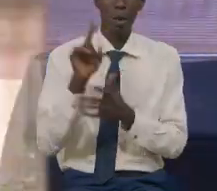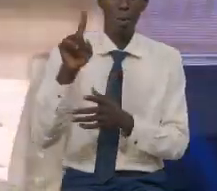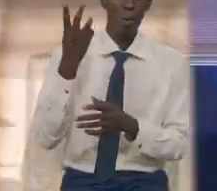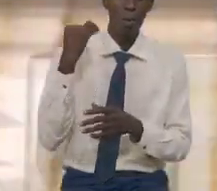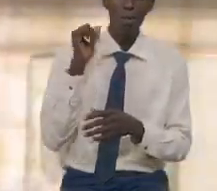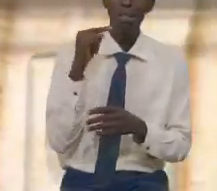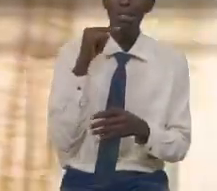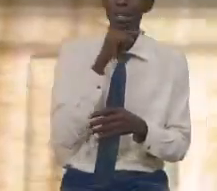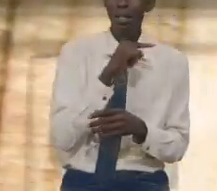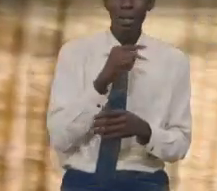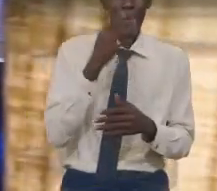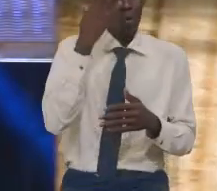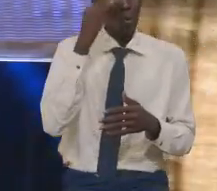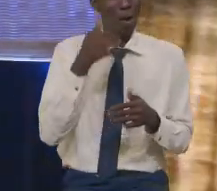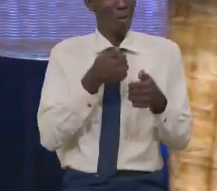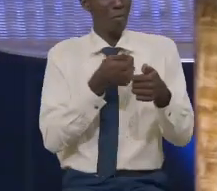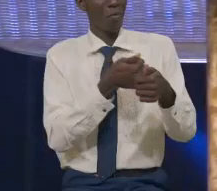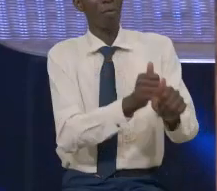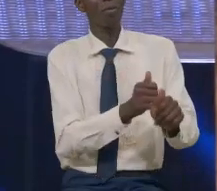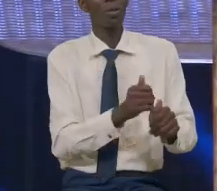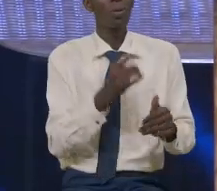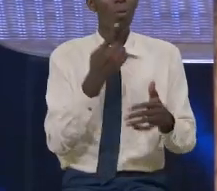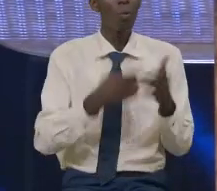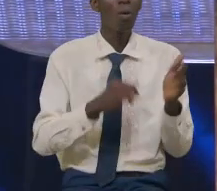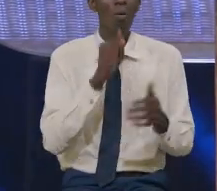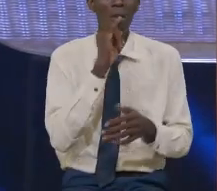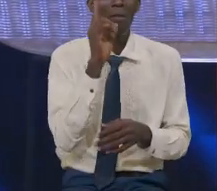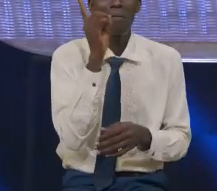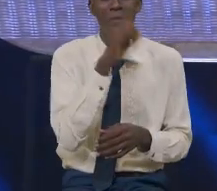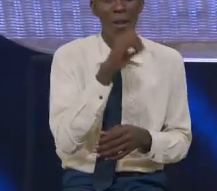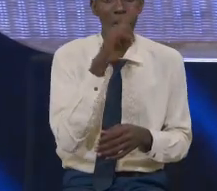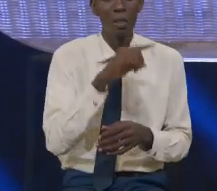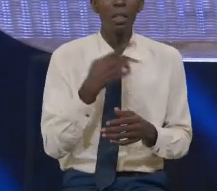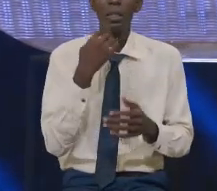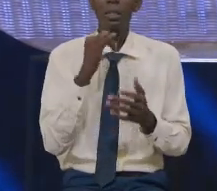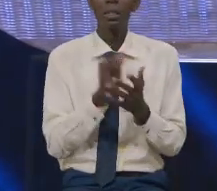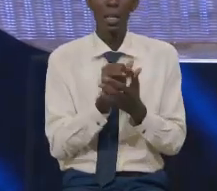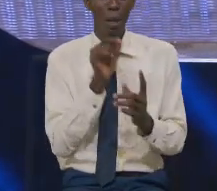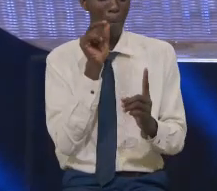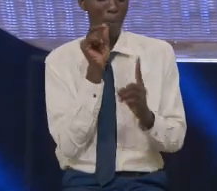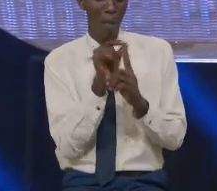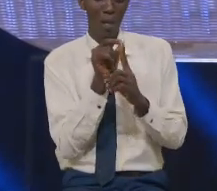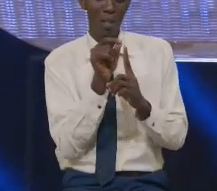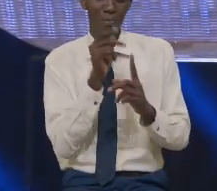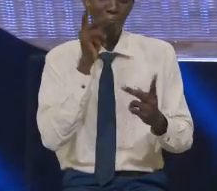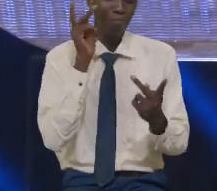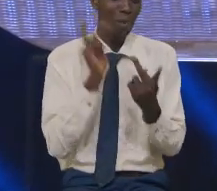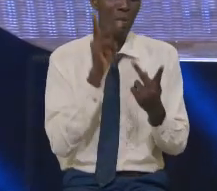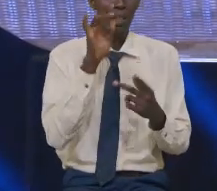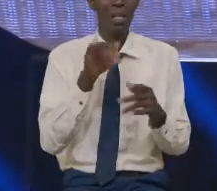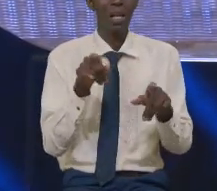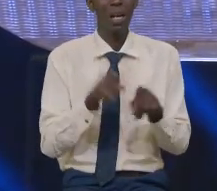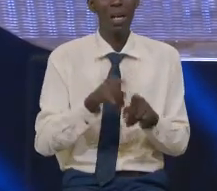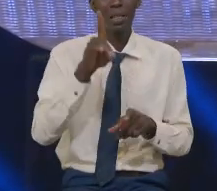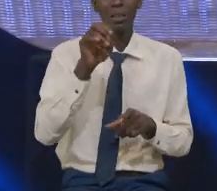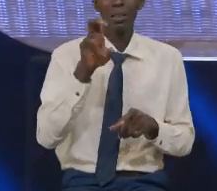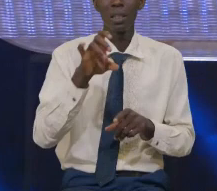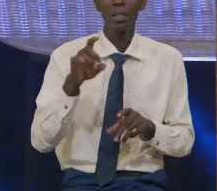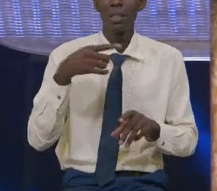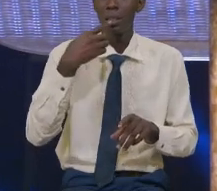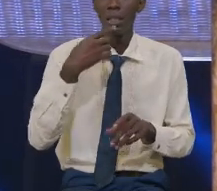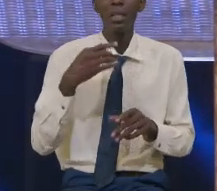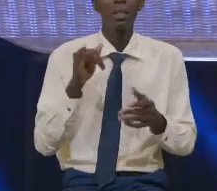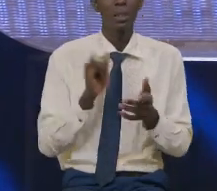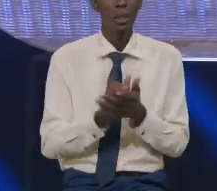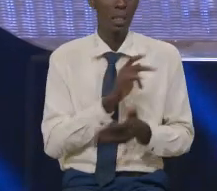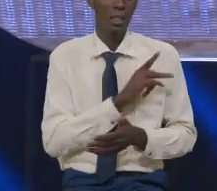following what is false? It says, exactly as Daniel said, he did eat grass as